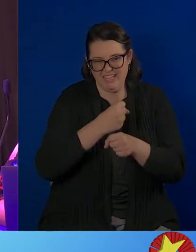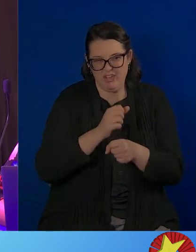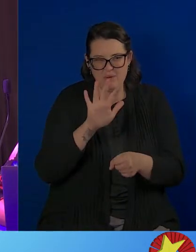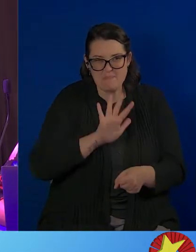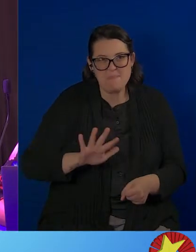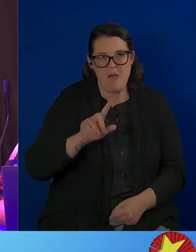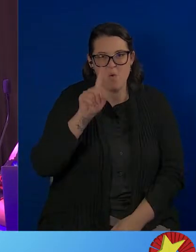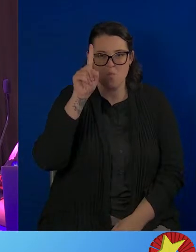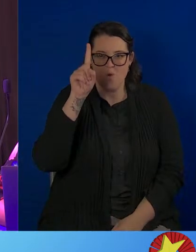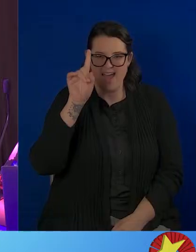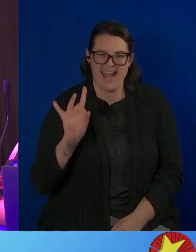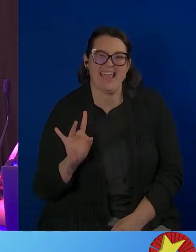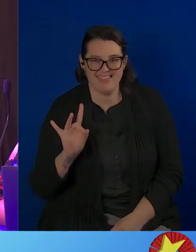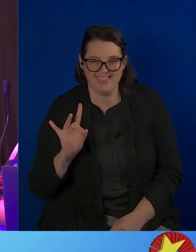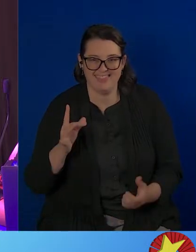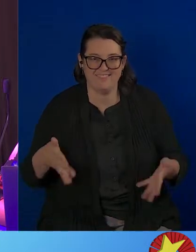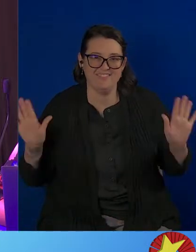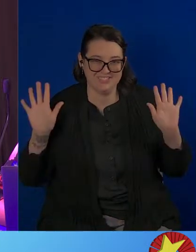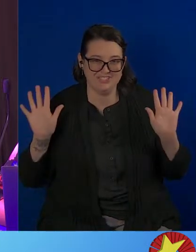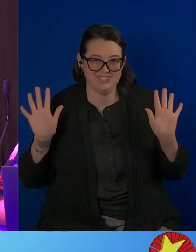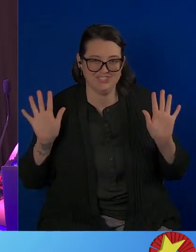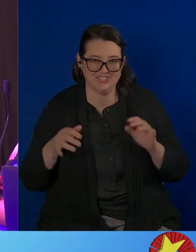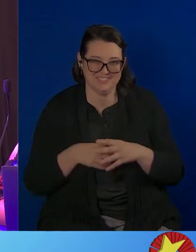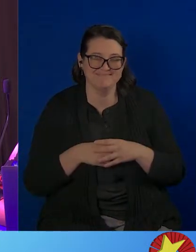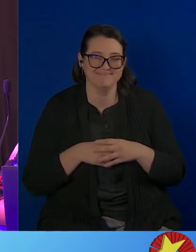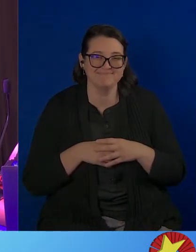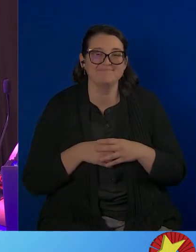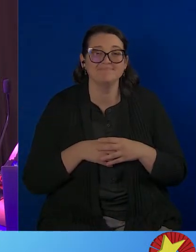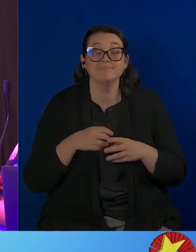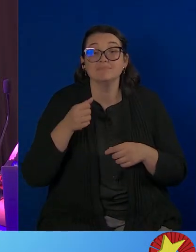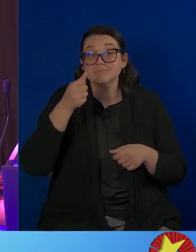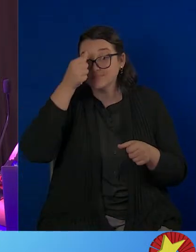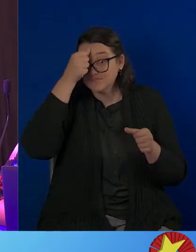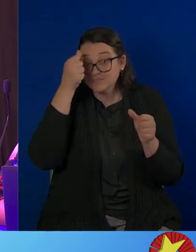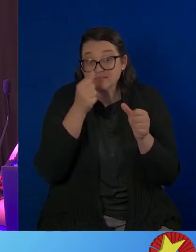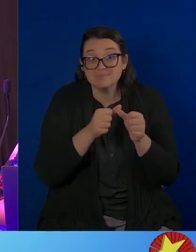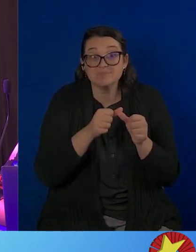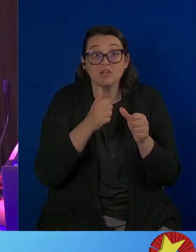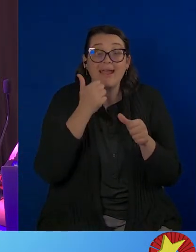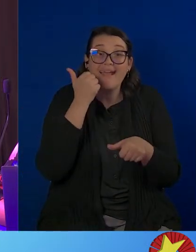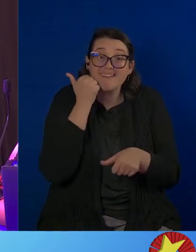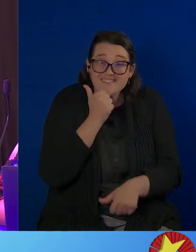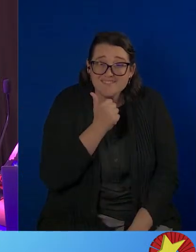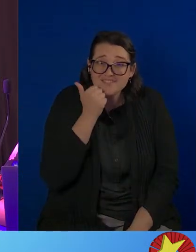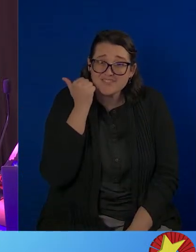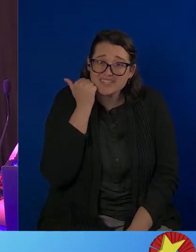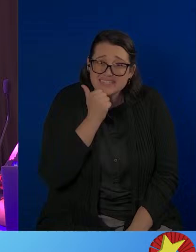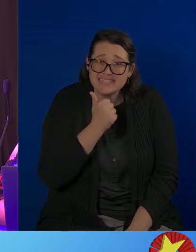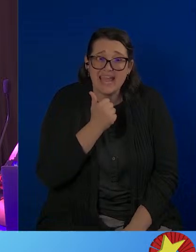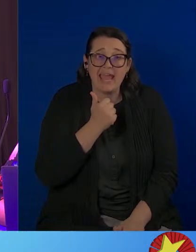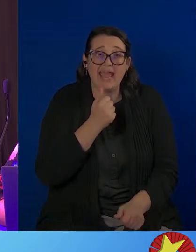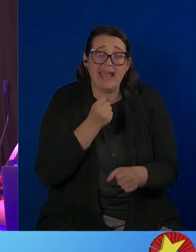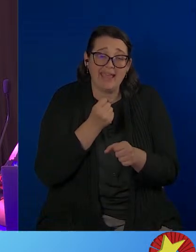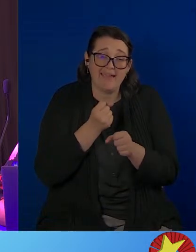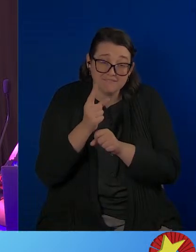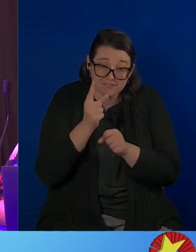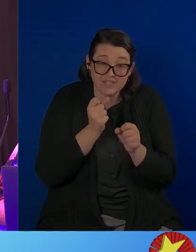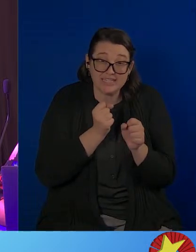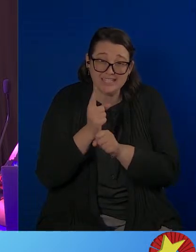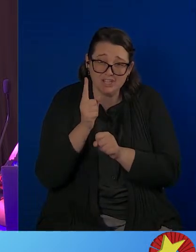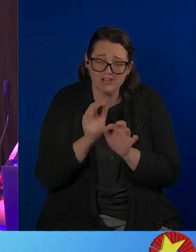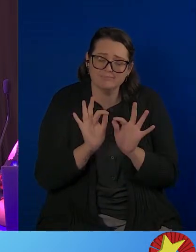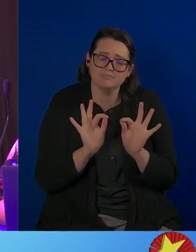that every day within every school year matters to our students, our families, and